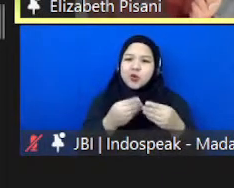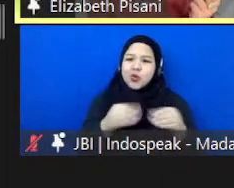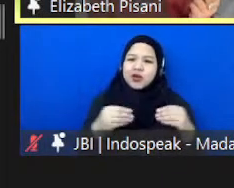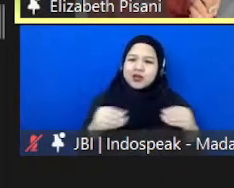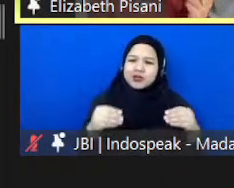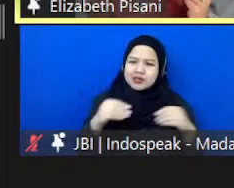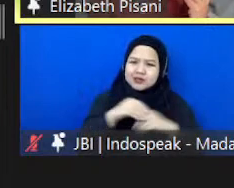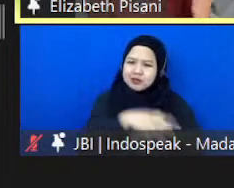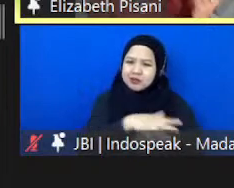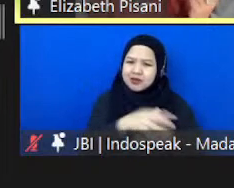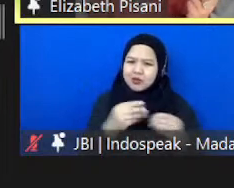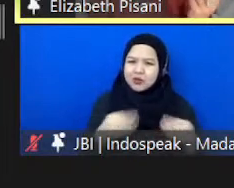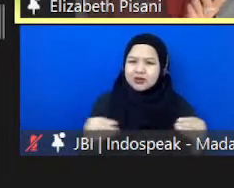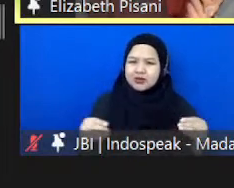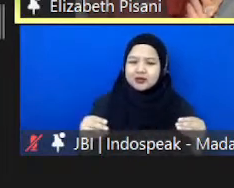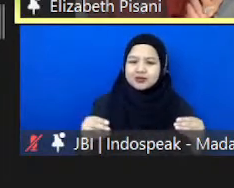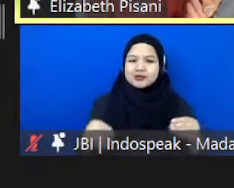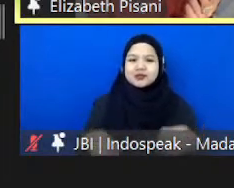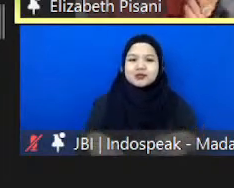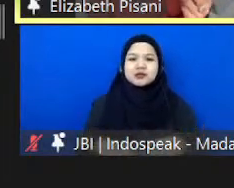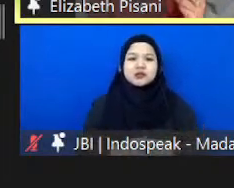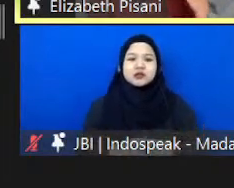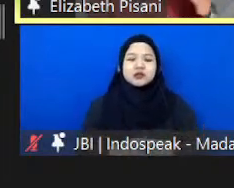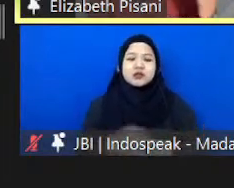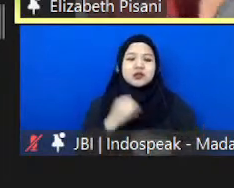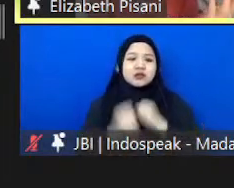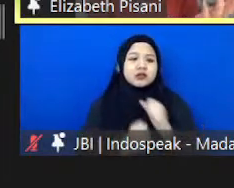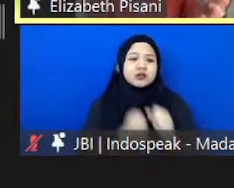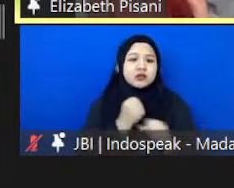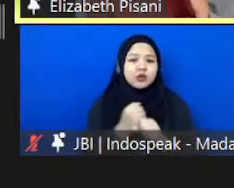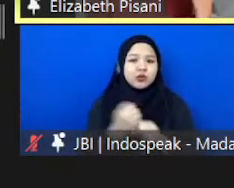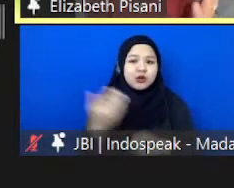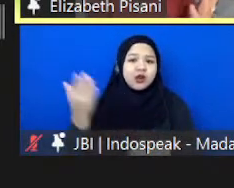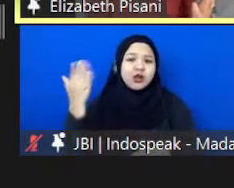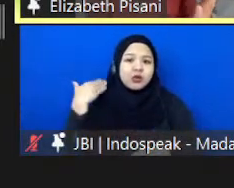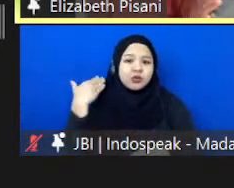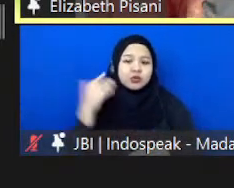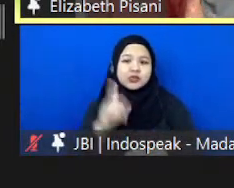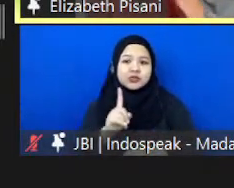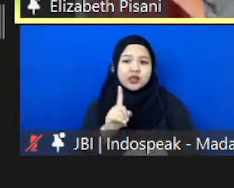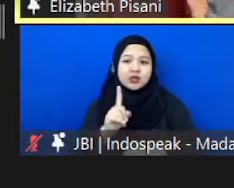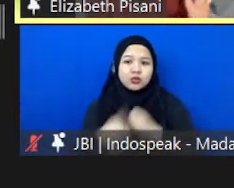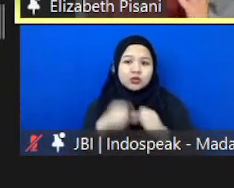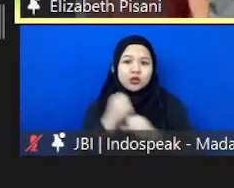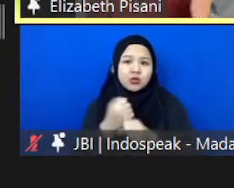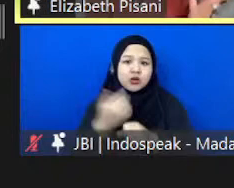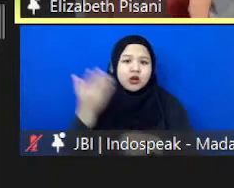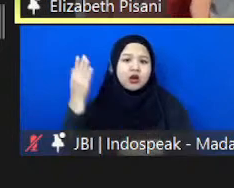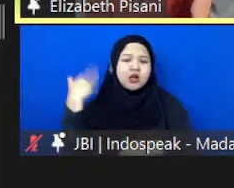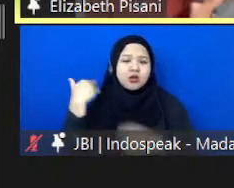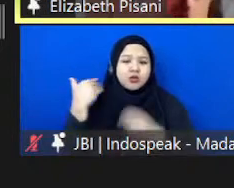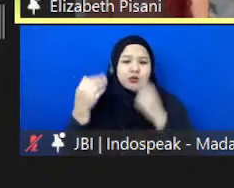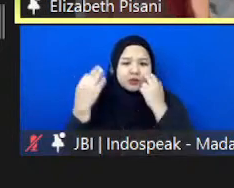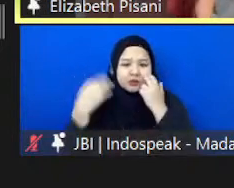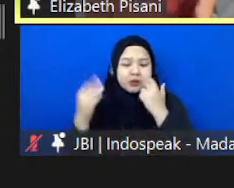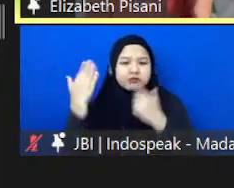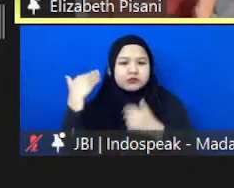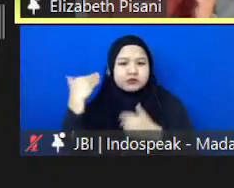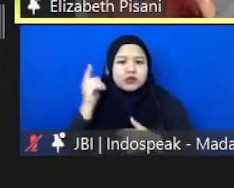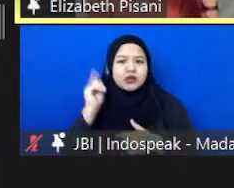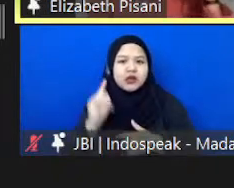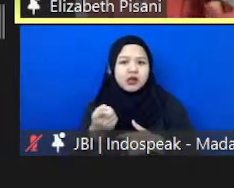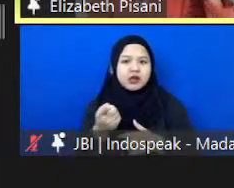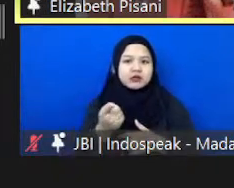But wait, even last year, and the year before, very recently, we're still hearing these